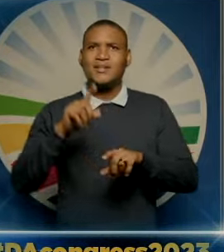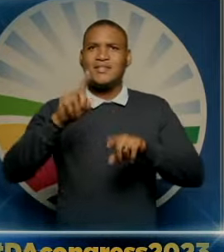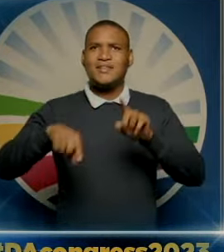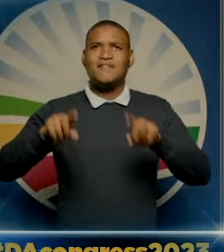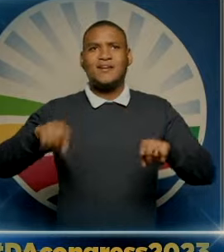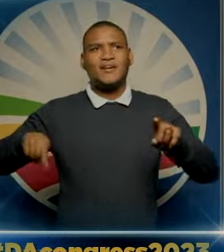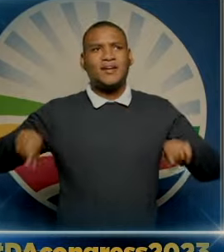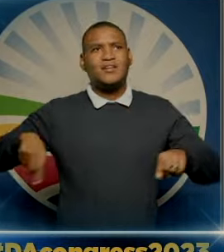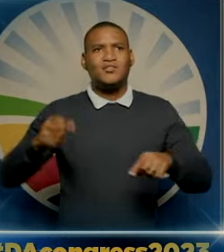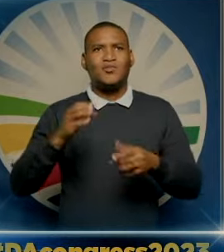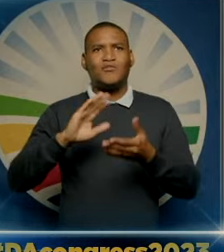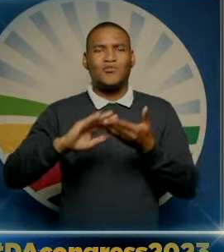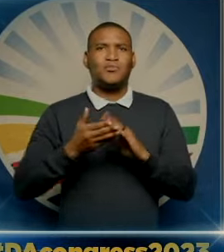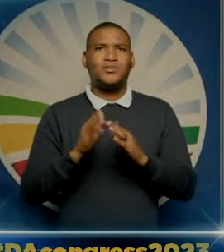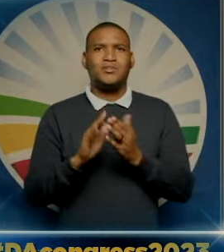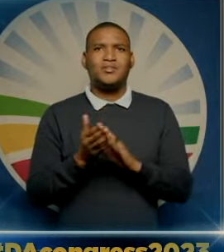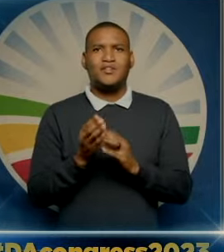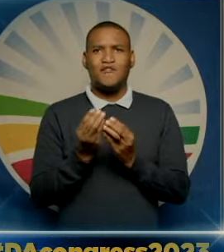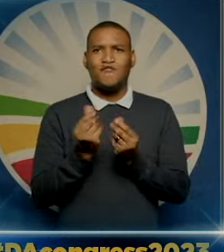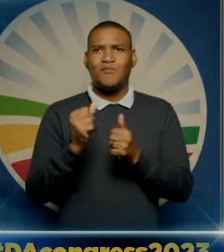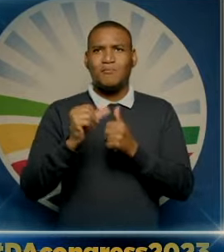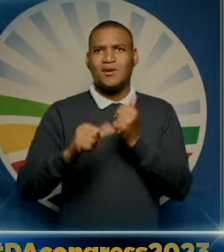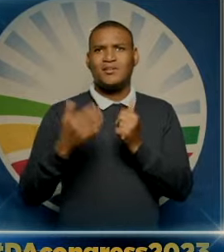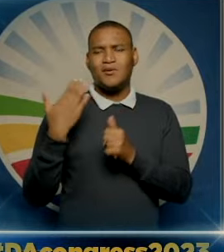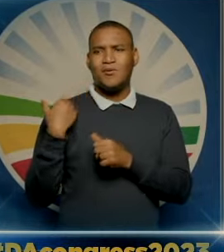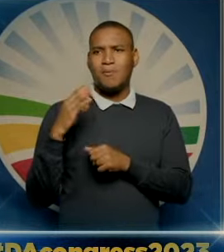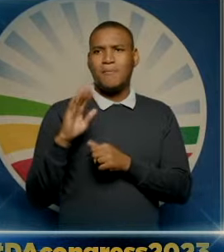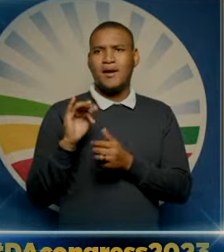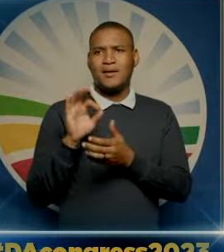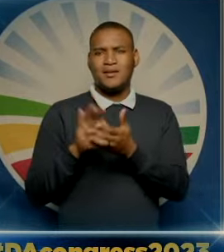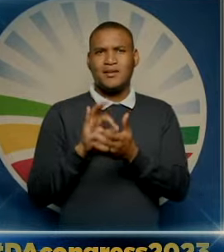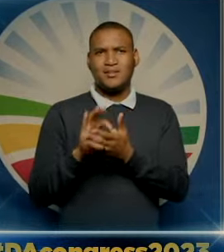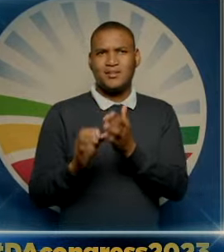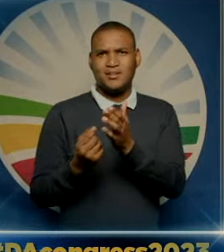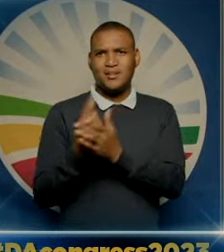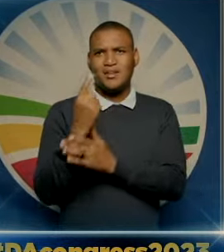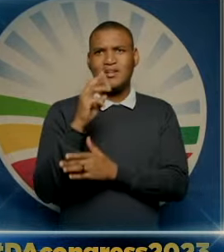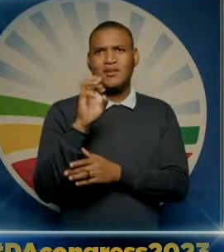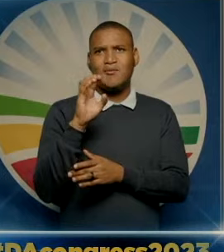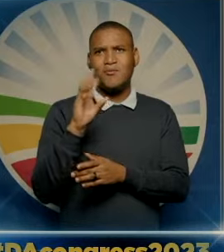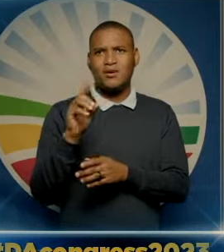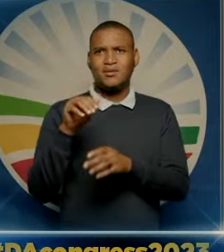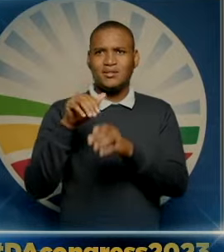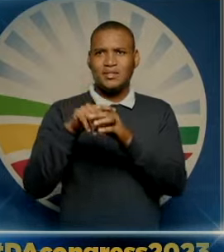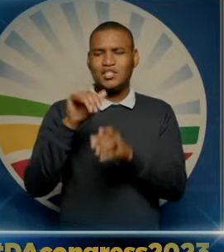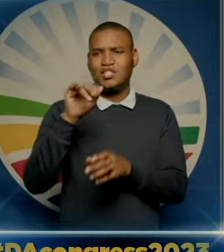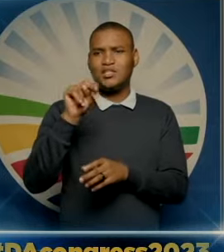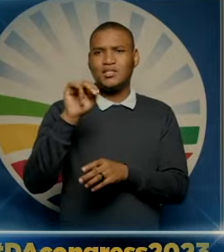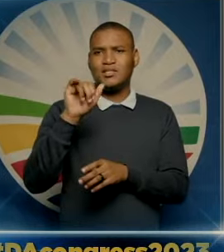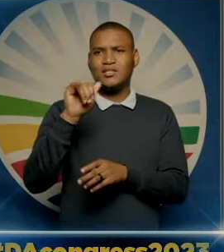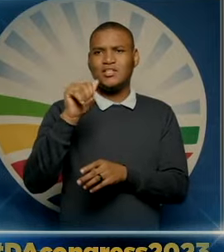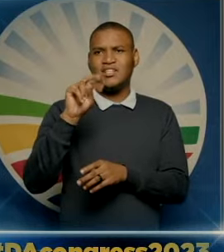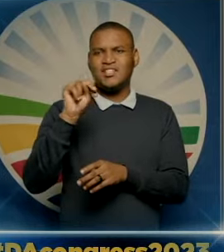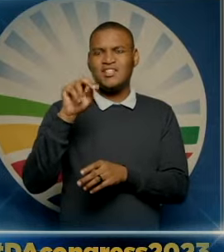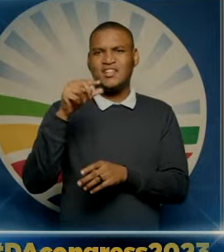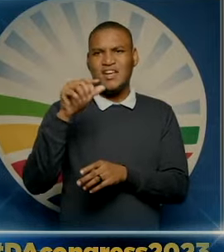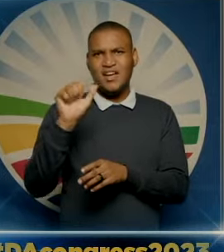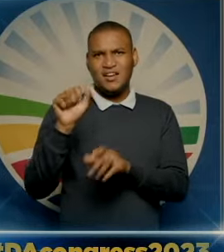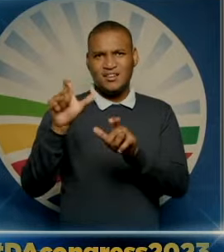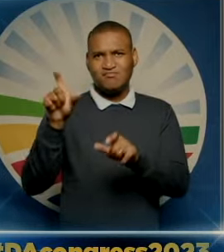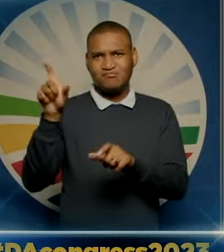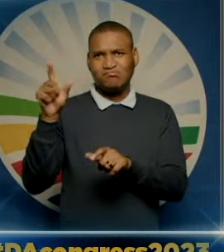of communities. A few months ago, a by-election took place in a ward in Nyanga in Cape Town. This has been an